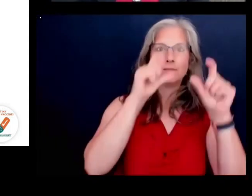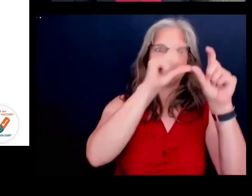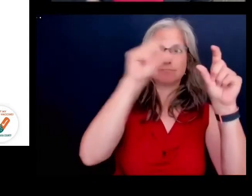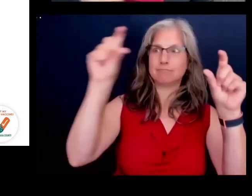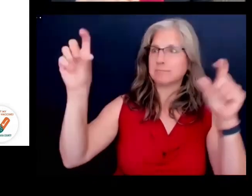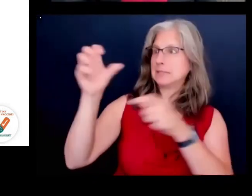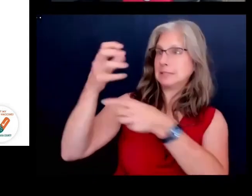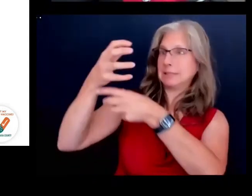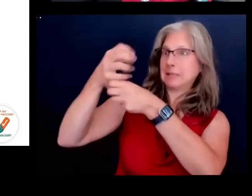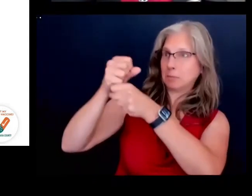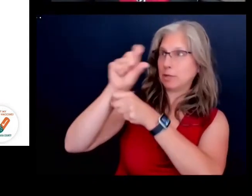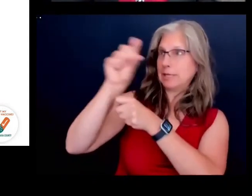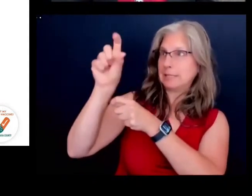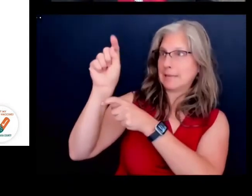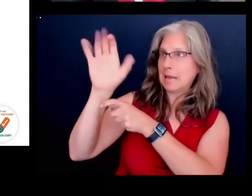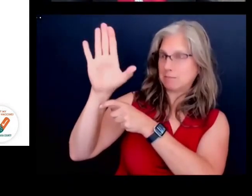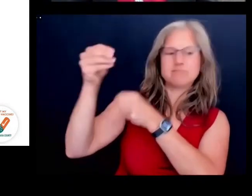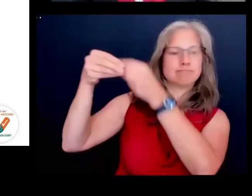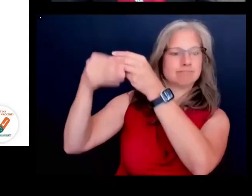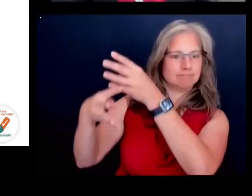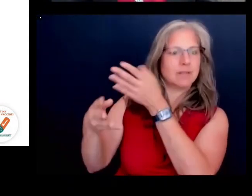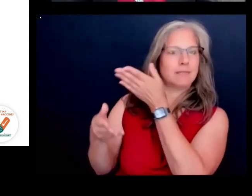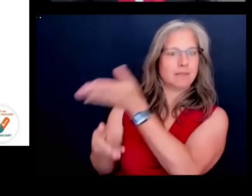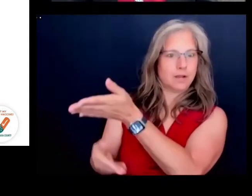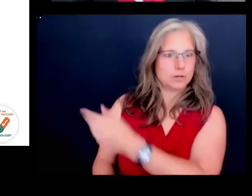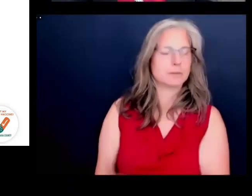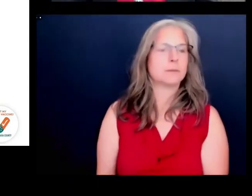website. Next.